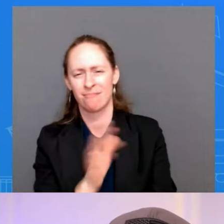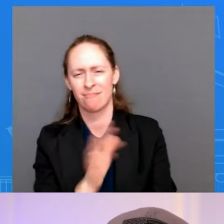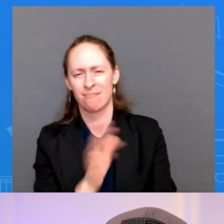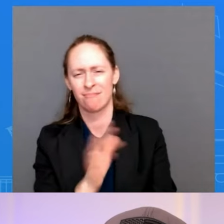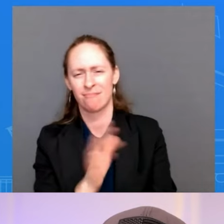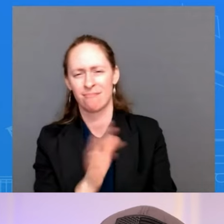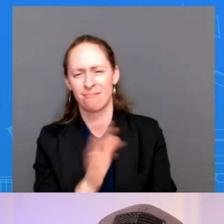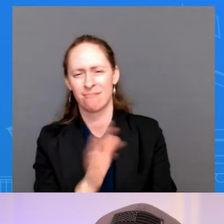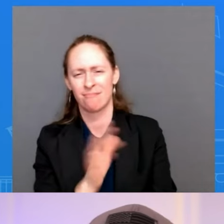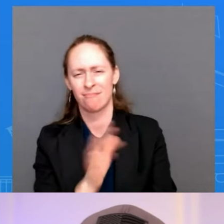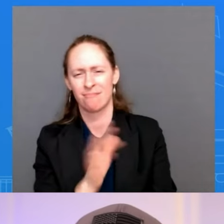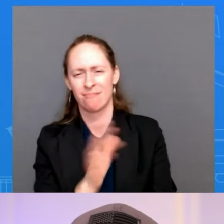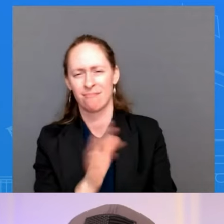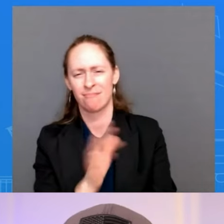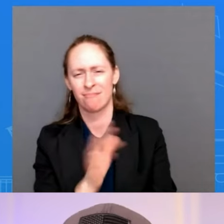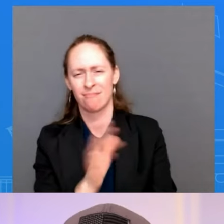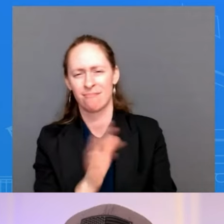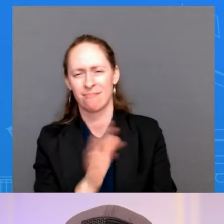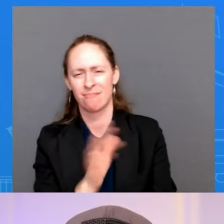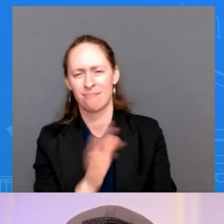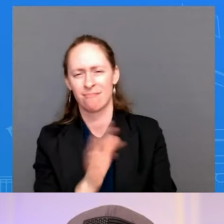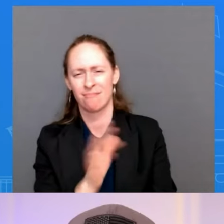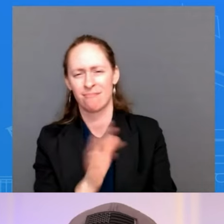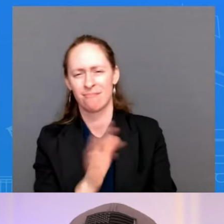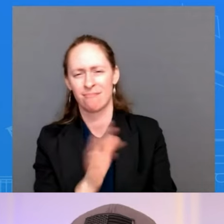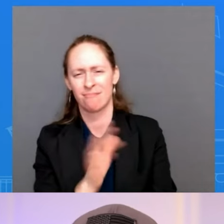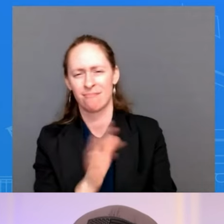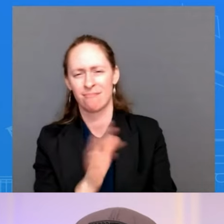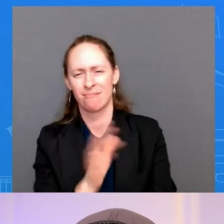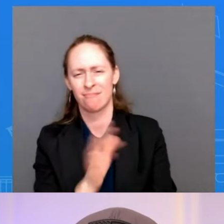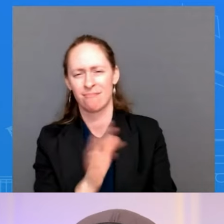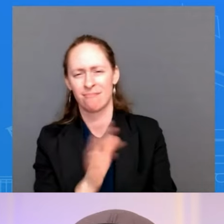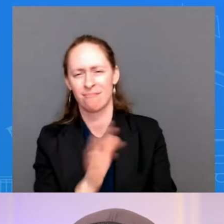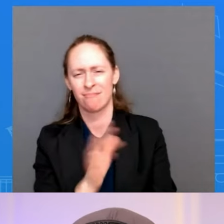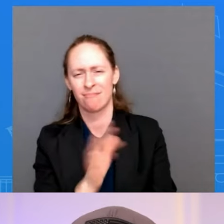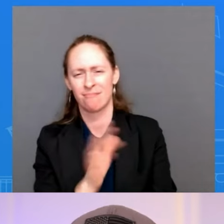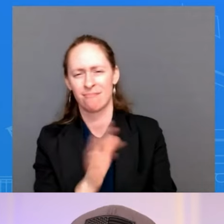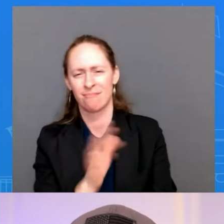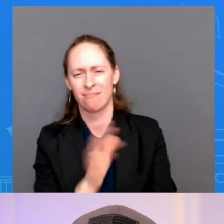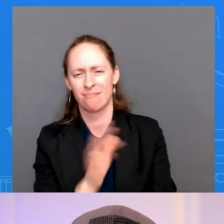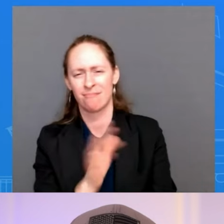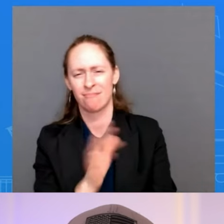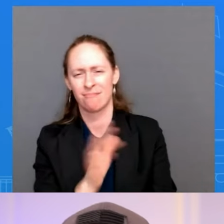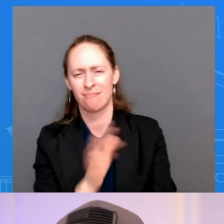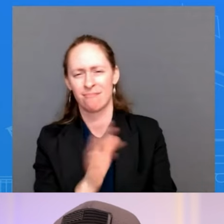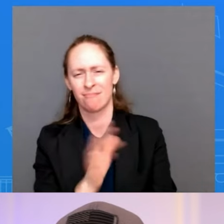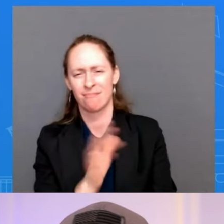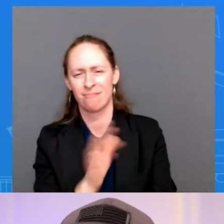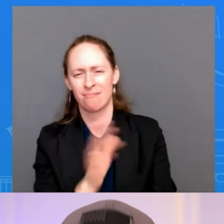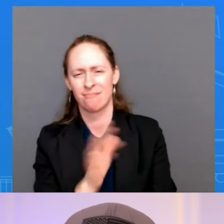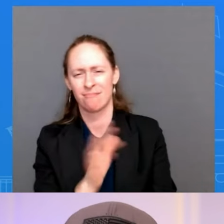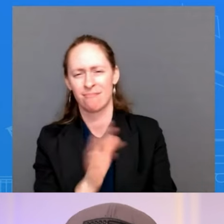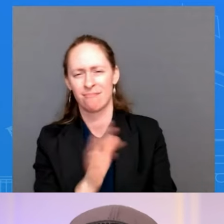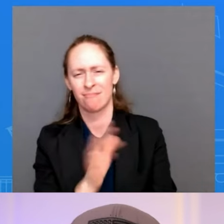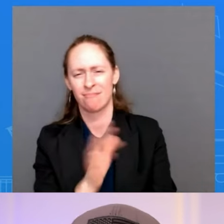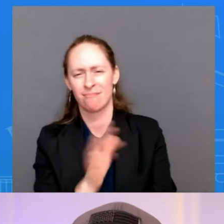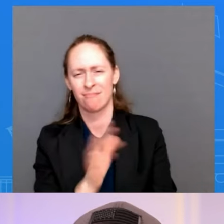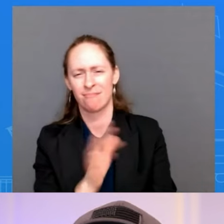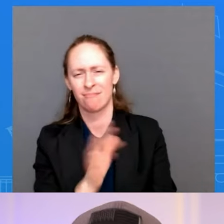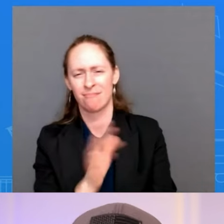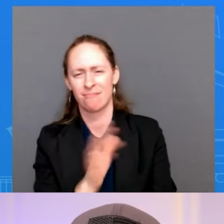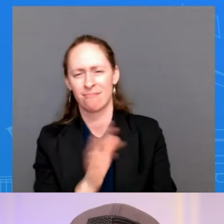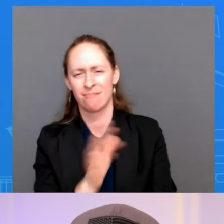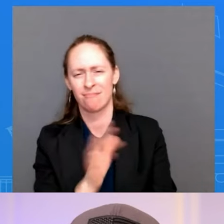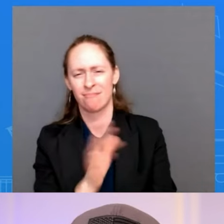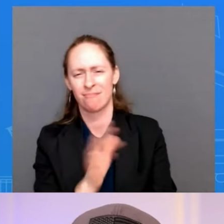chauffeurs them back out again while he's struggling having those same words, except flipping a few of them and saying basically, well, now that's not a recession. Even